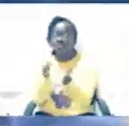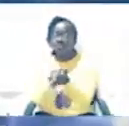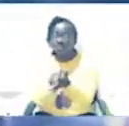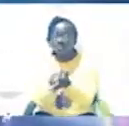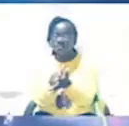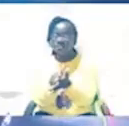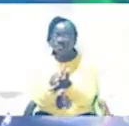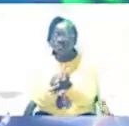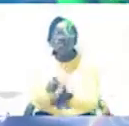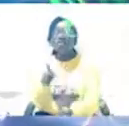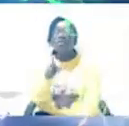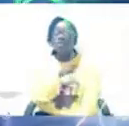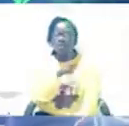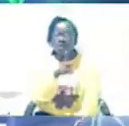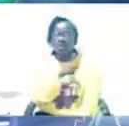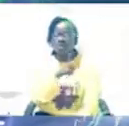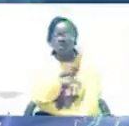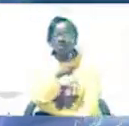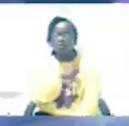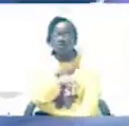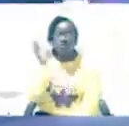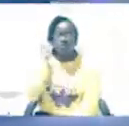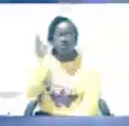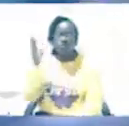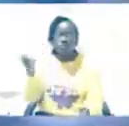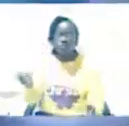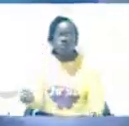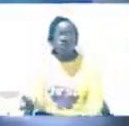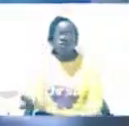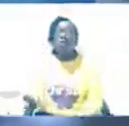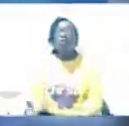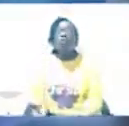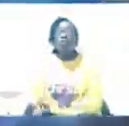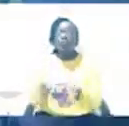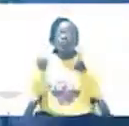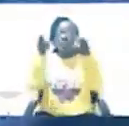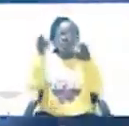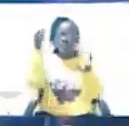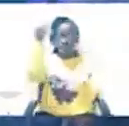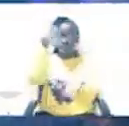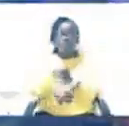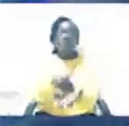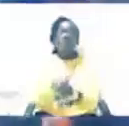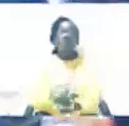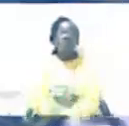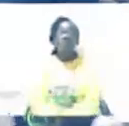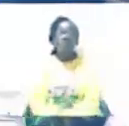that Lazarus will rise again.